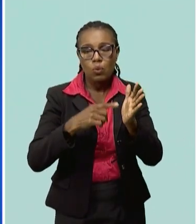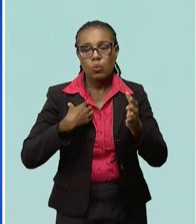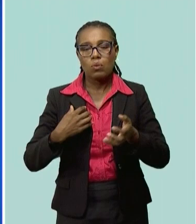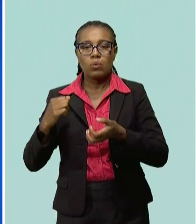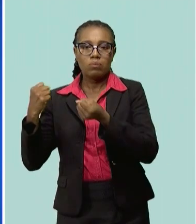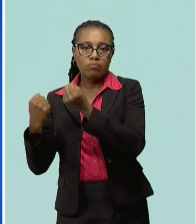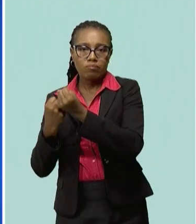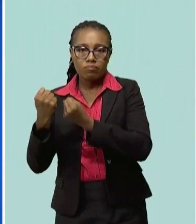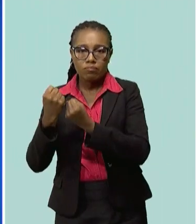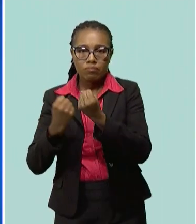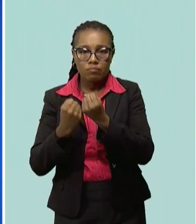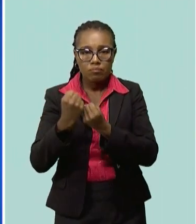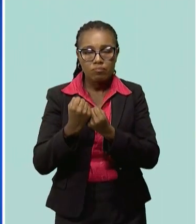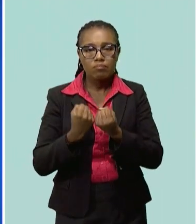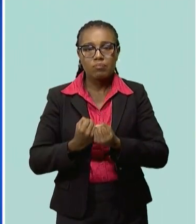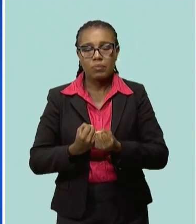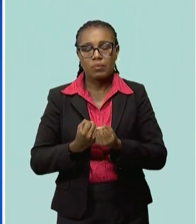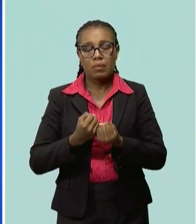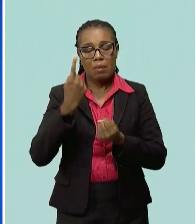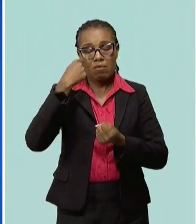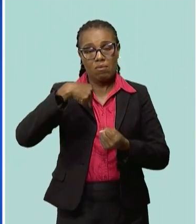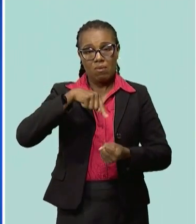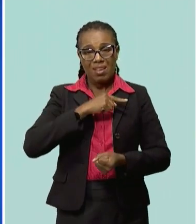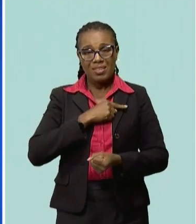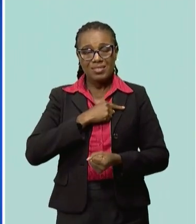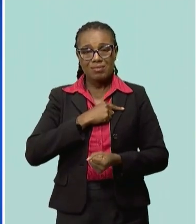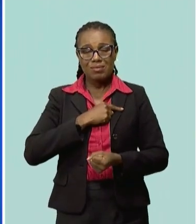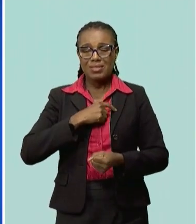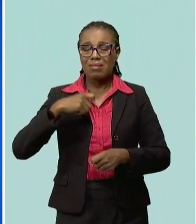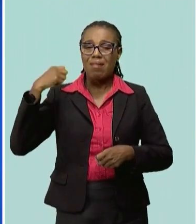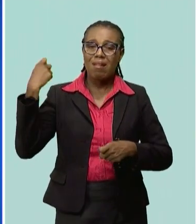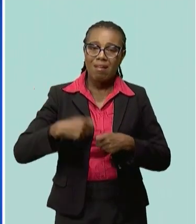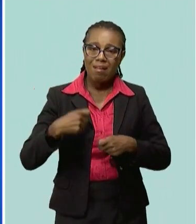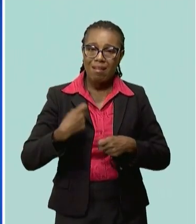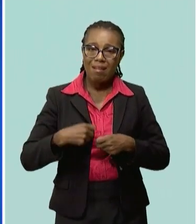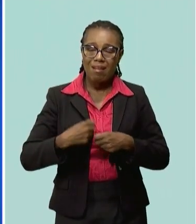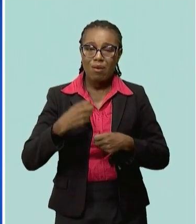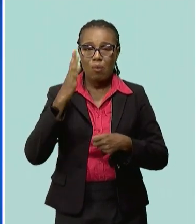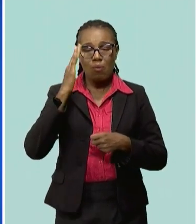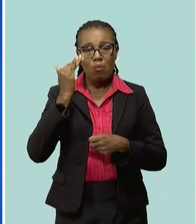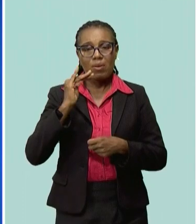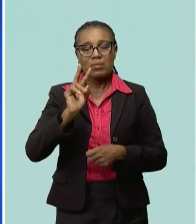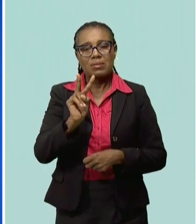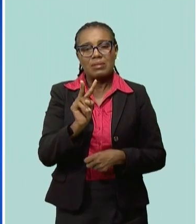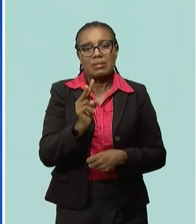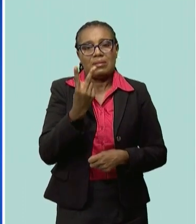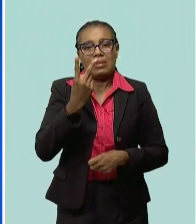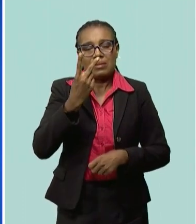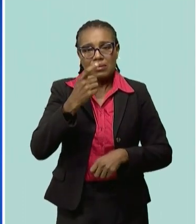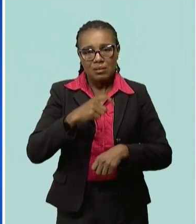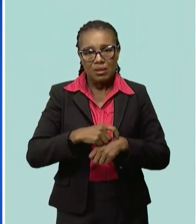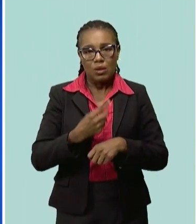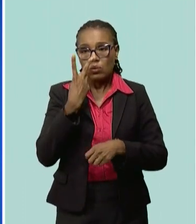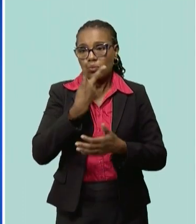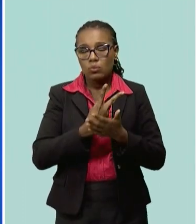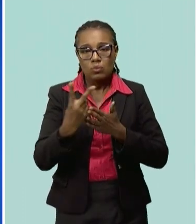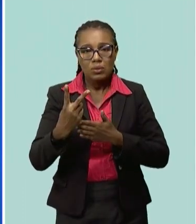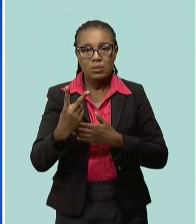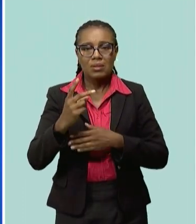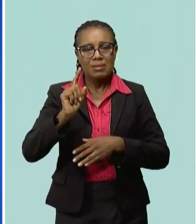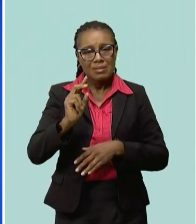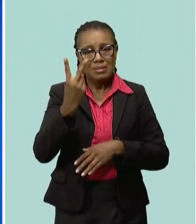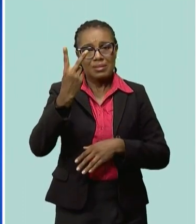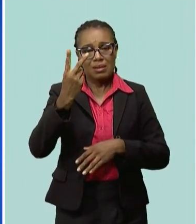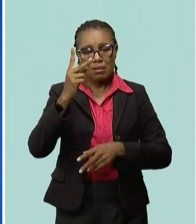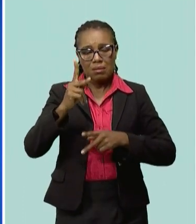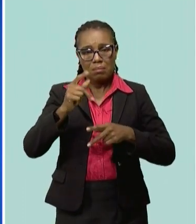us, this is particularly difficult because it's the second electrical contact incident in 2 weeks. We are